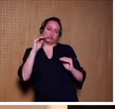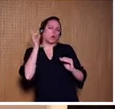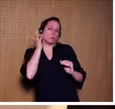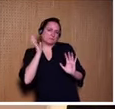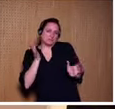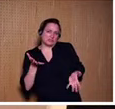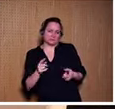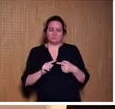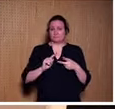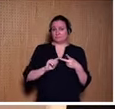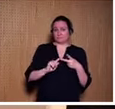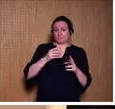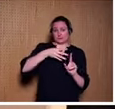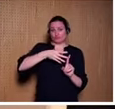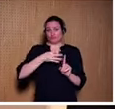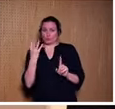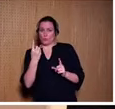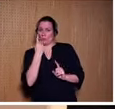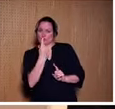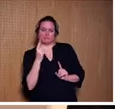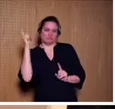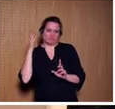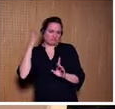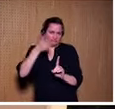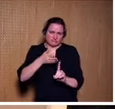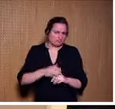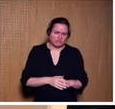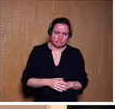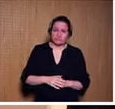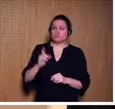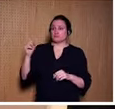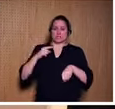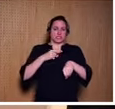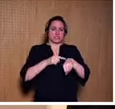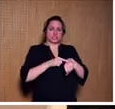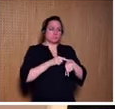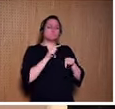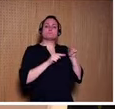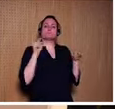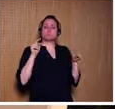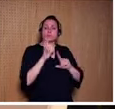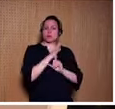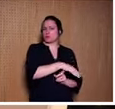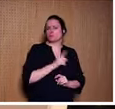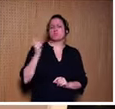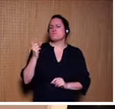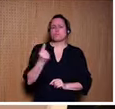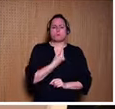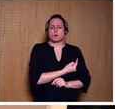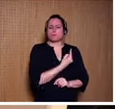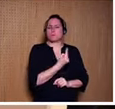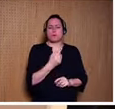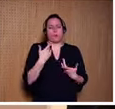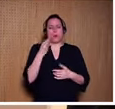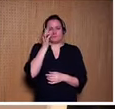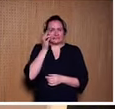after LGBTQI communities, not only after racialized communities, and not only after